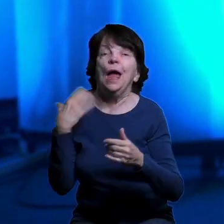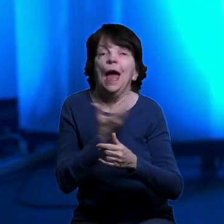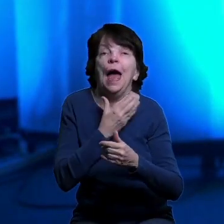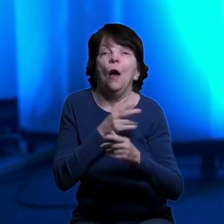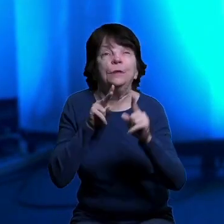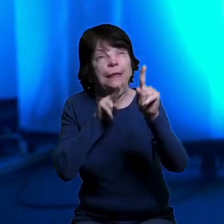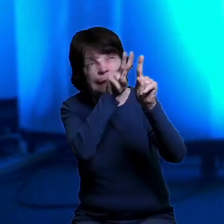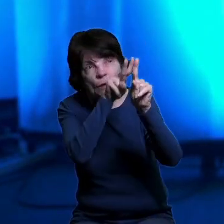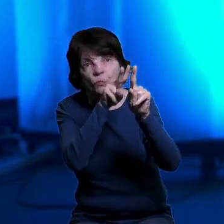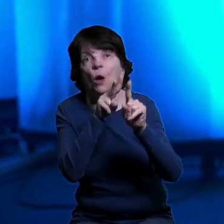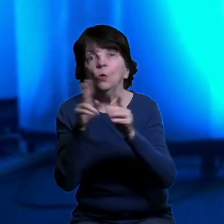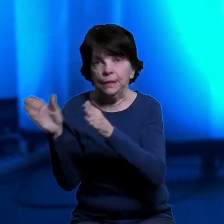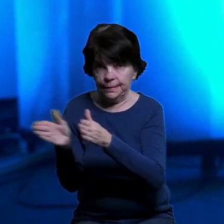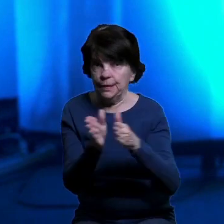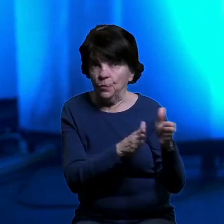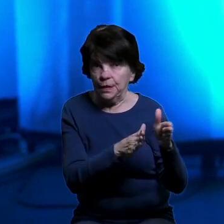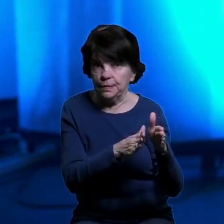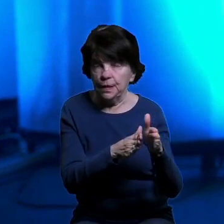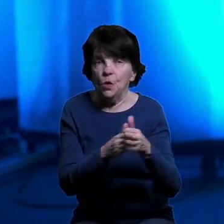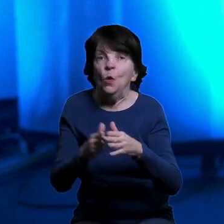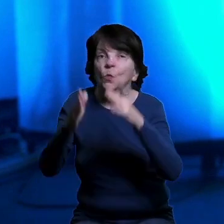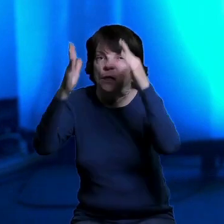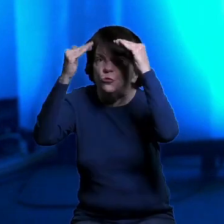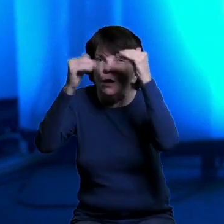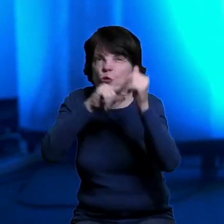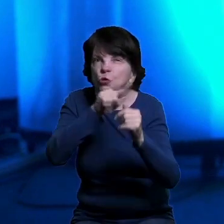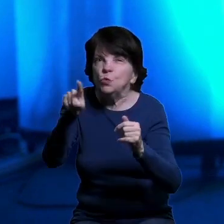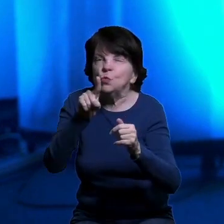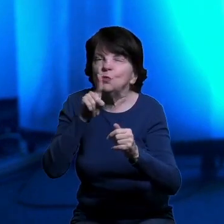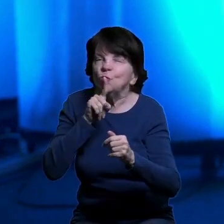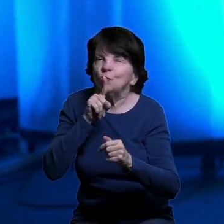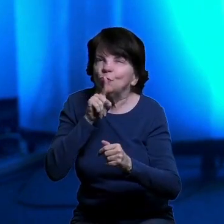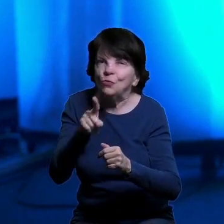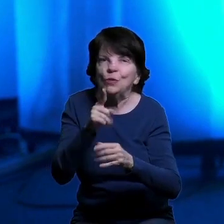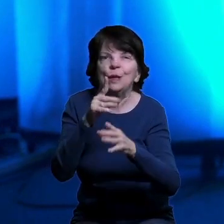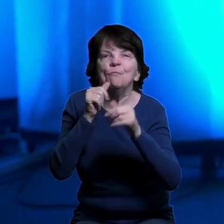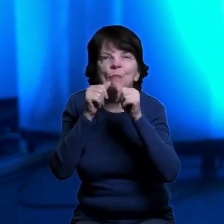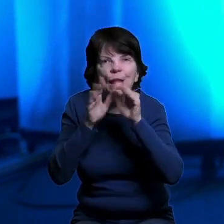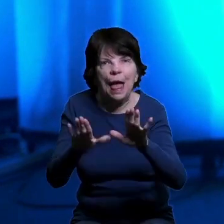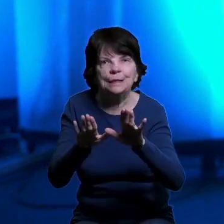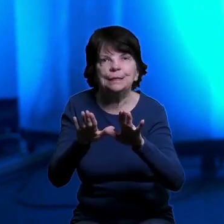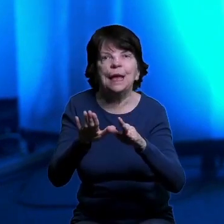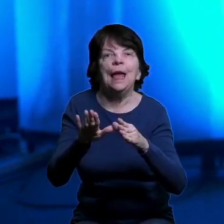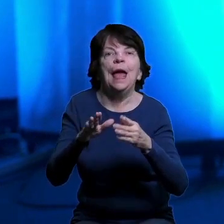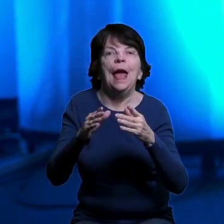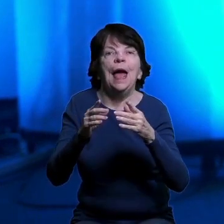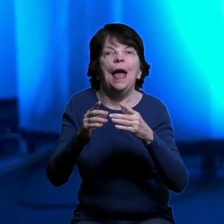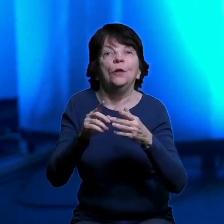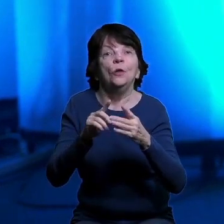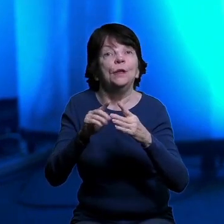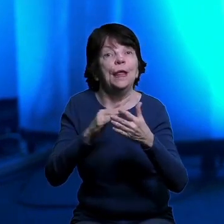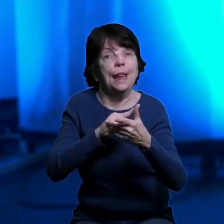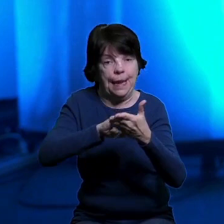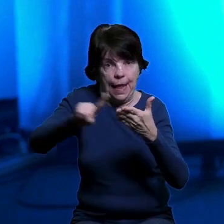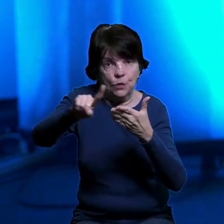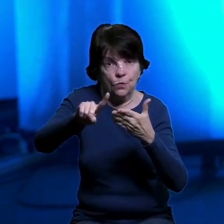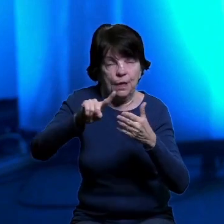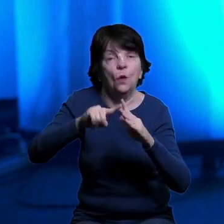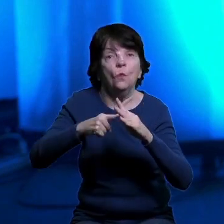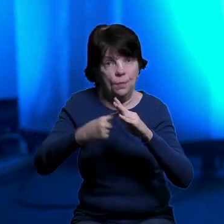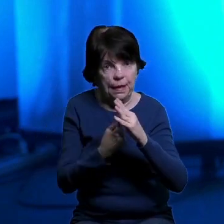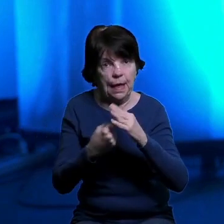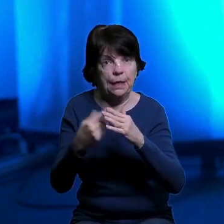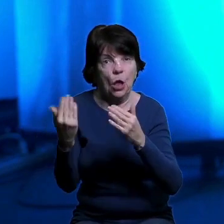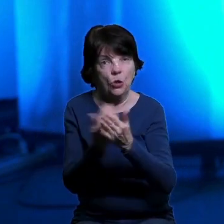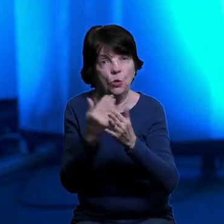Series, and we trust that you were truly blessed. But as you just saw, we begin a new series next week as a part of Pentecost